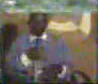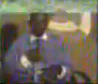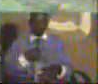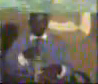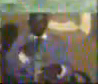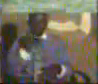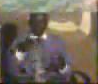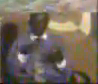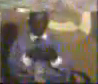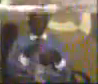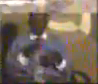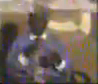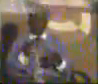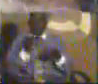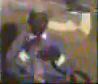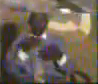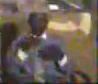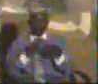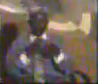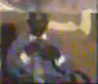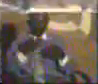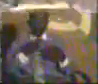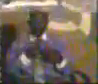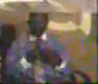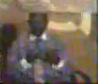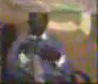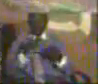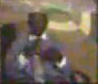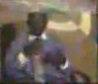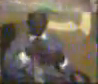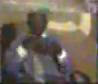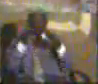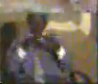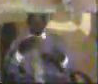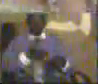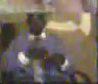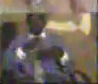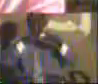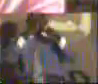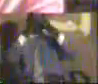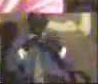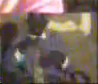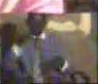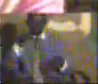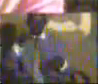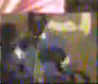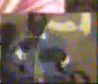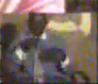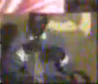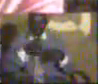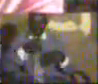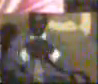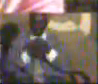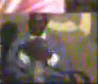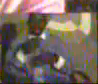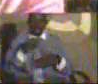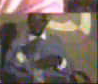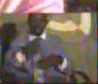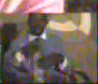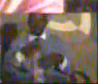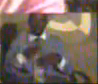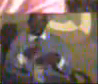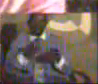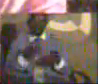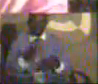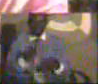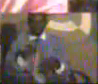night don't reach my house. My whole house door enter inside oh, pata pata. Nothing remaining there. I have no, I'm now